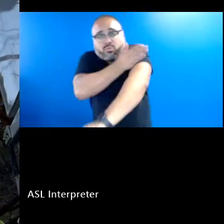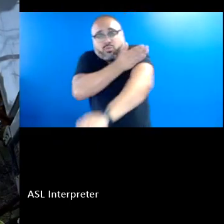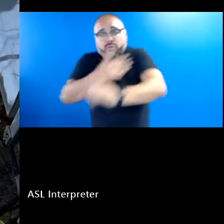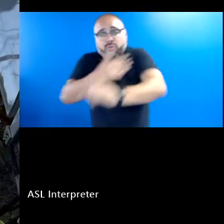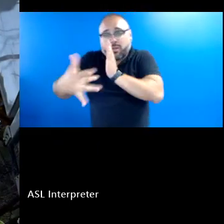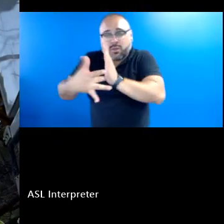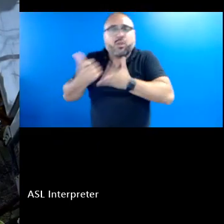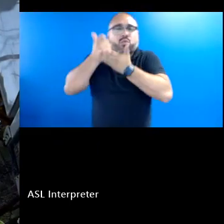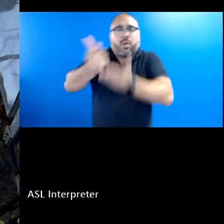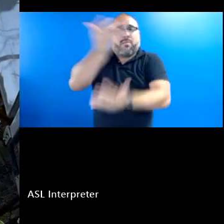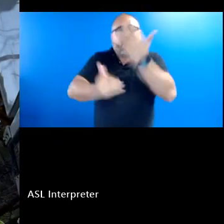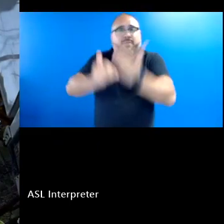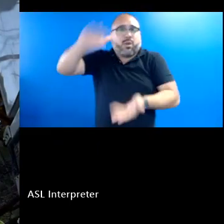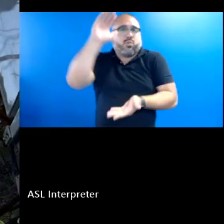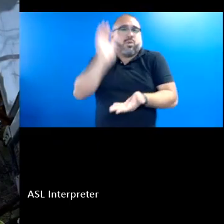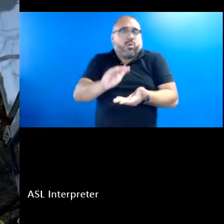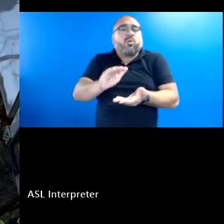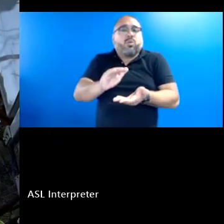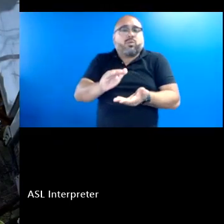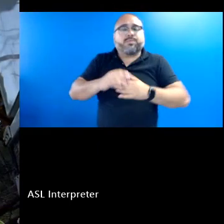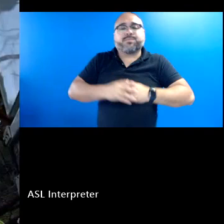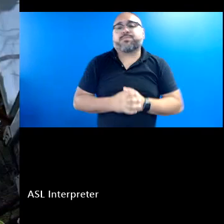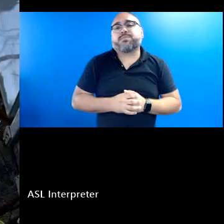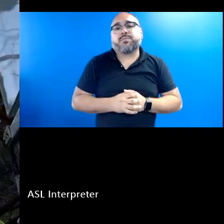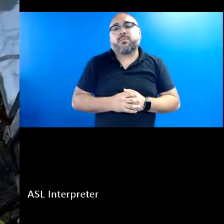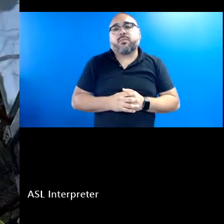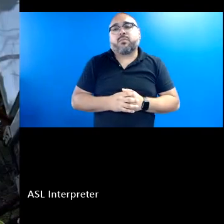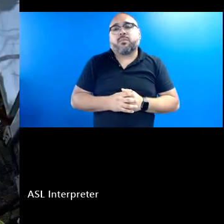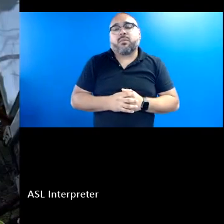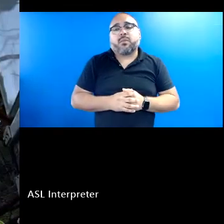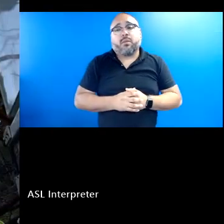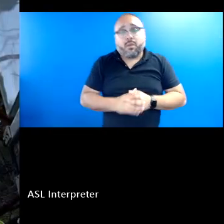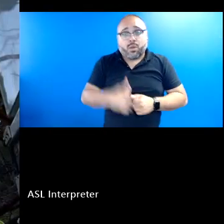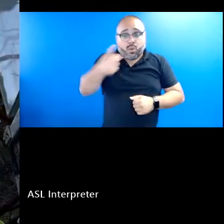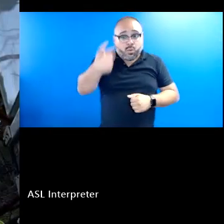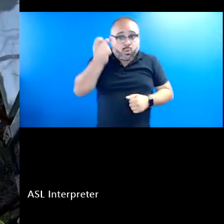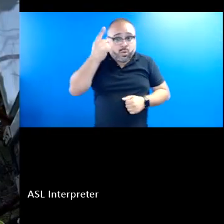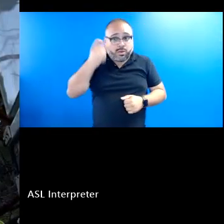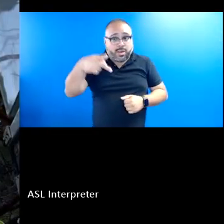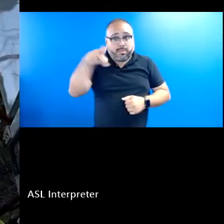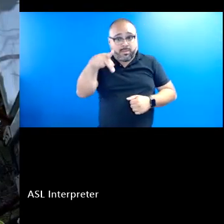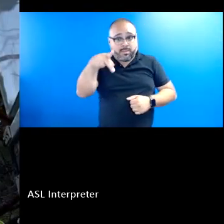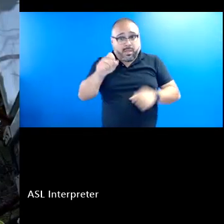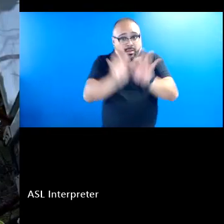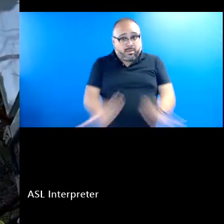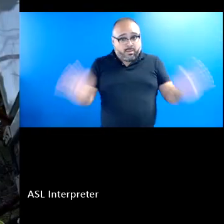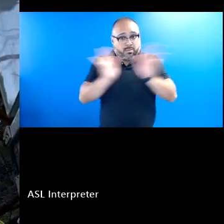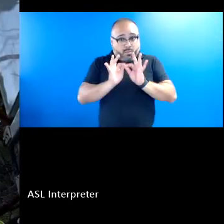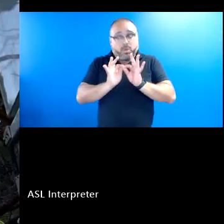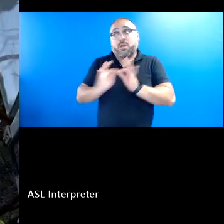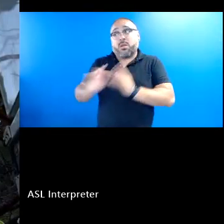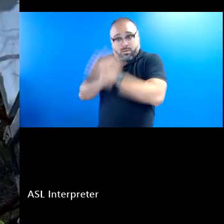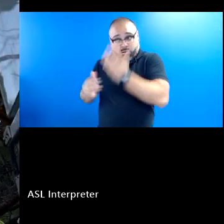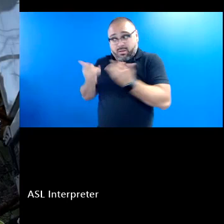risk of wildfires by utility equipment. Understanding the importance of PSPS in reducing wildfire risk, now let's delve